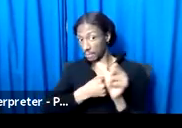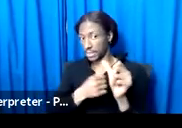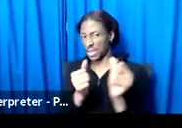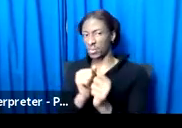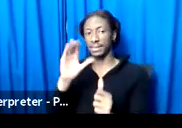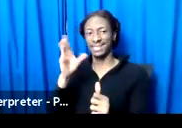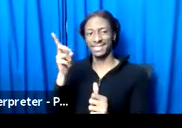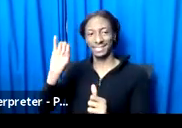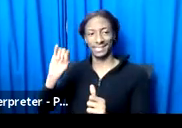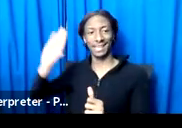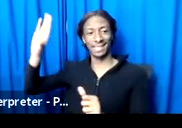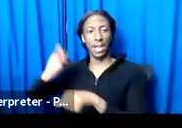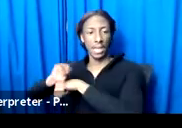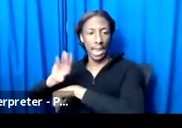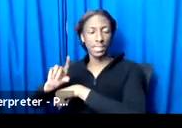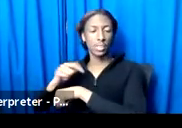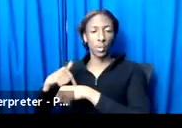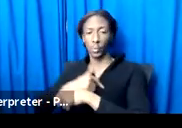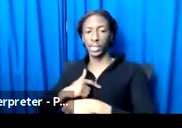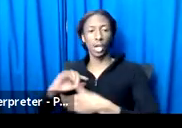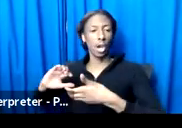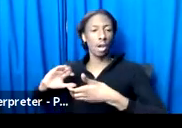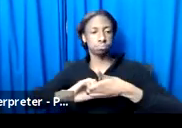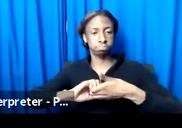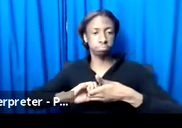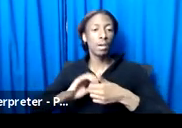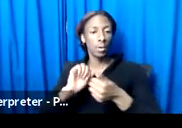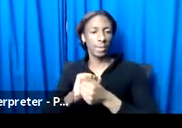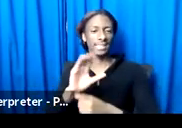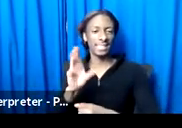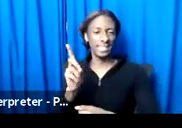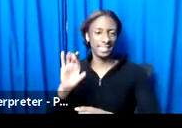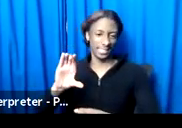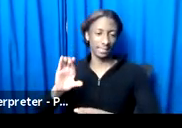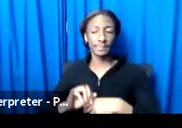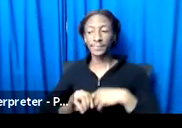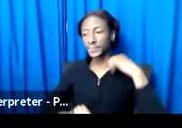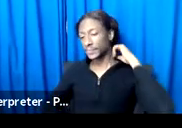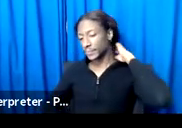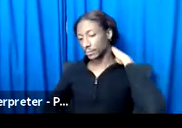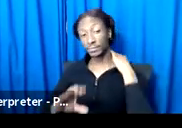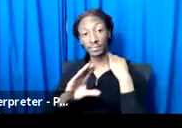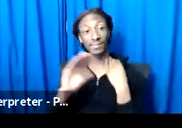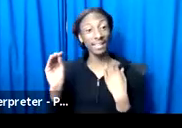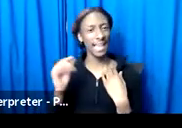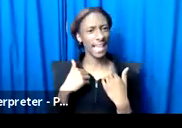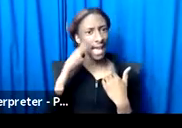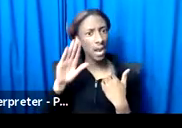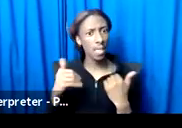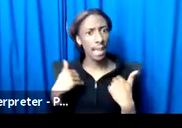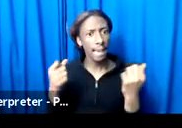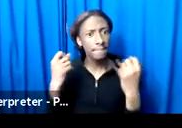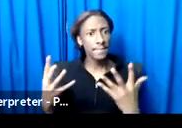as well. So we're working very closely with our CDC friends. And with that, I know there were a lot of